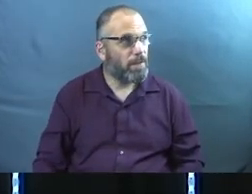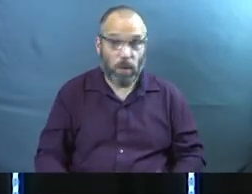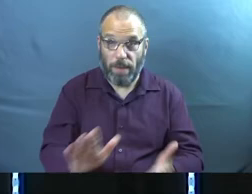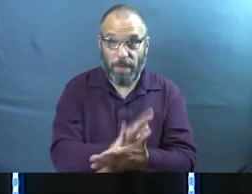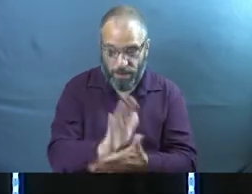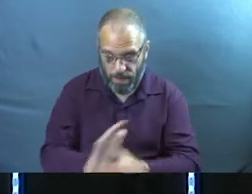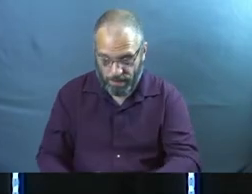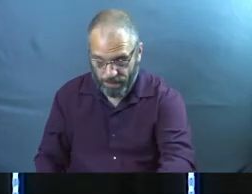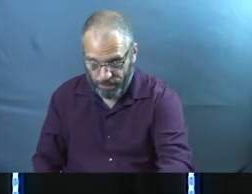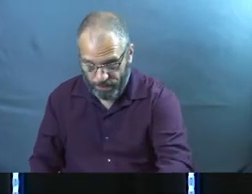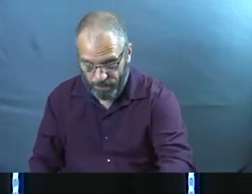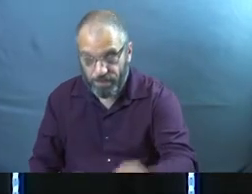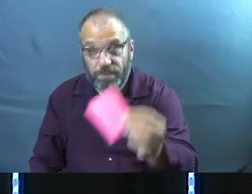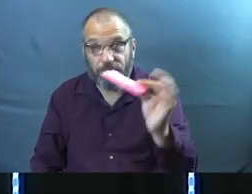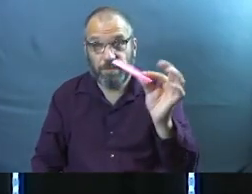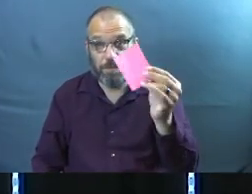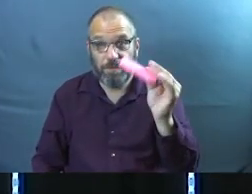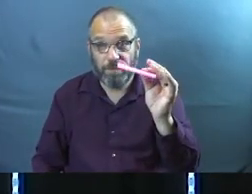Got your paper?